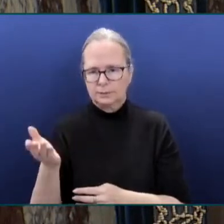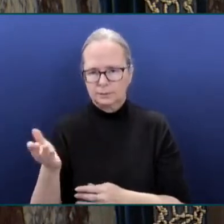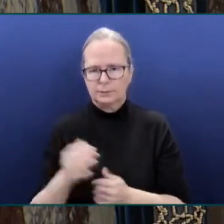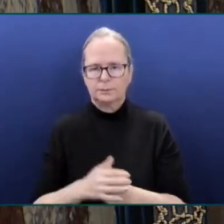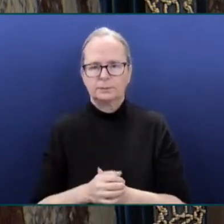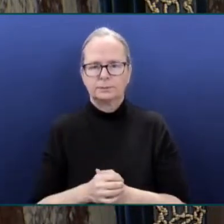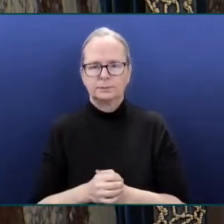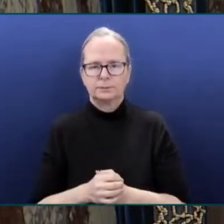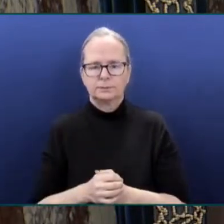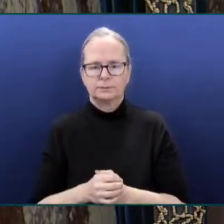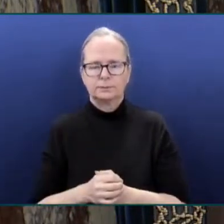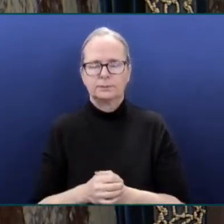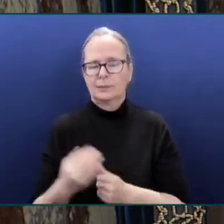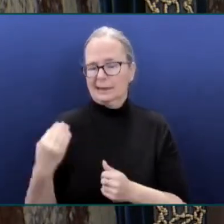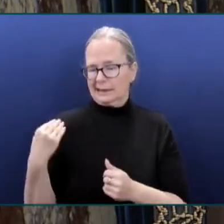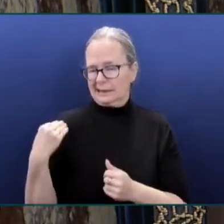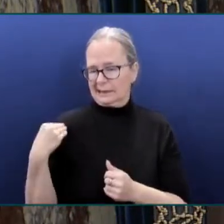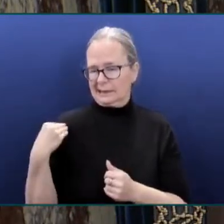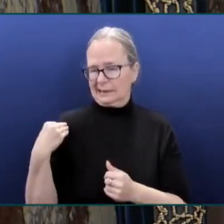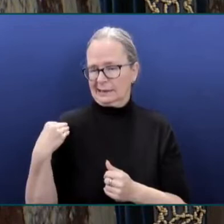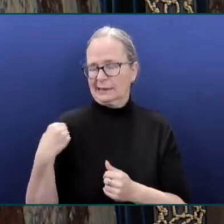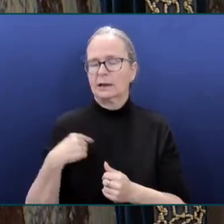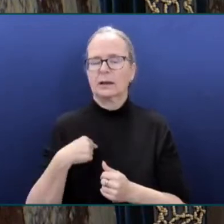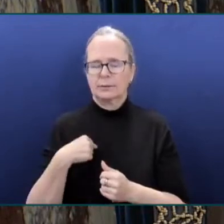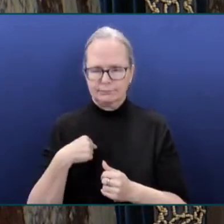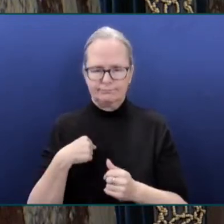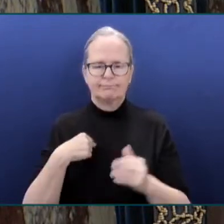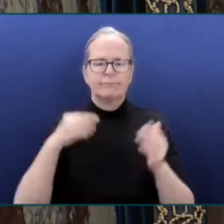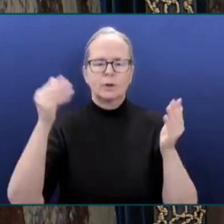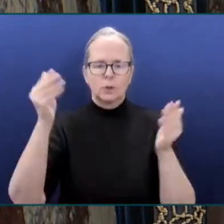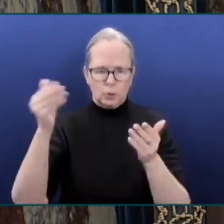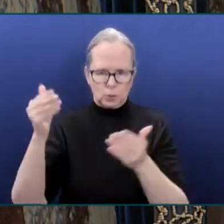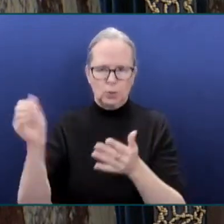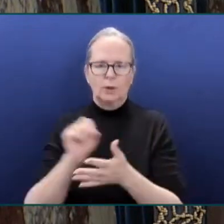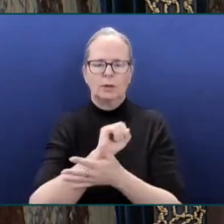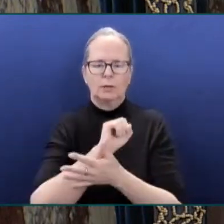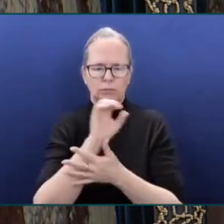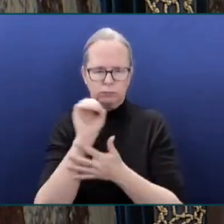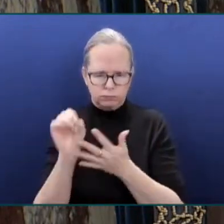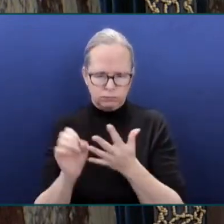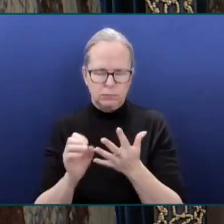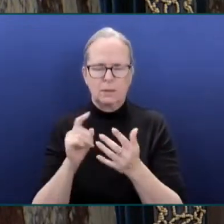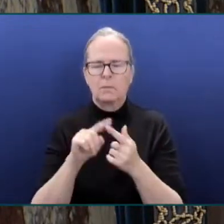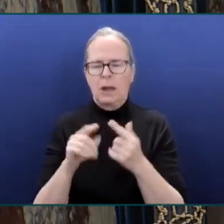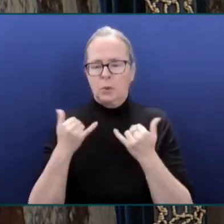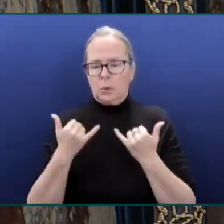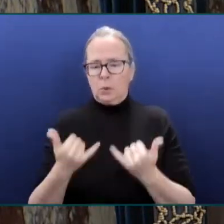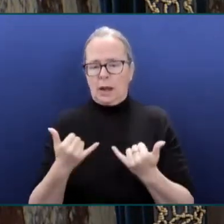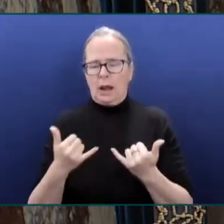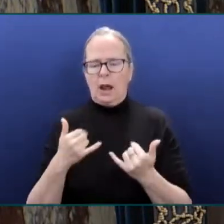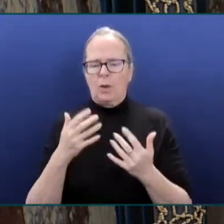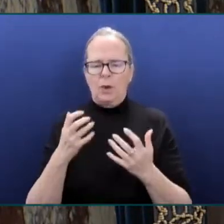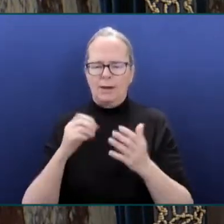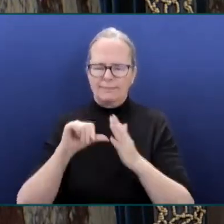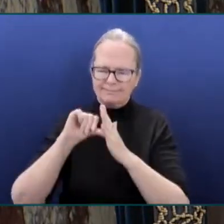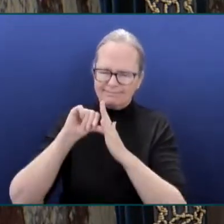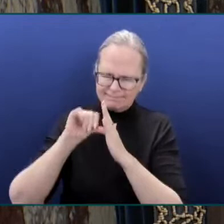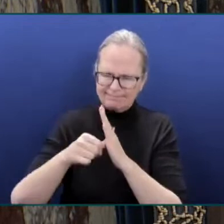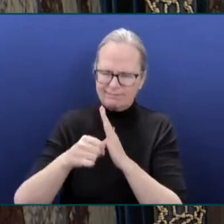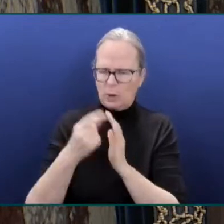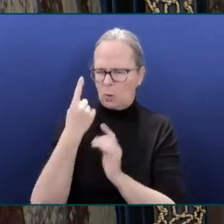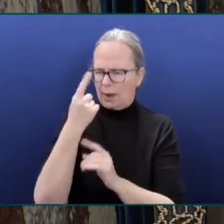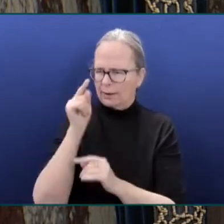group of people that were there, and I would like to take the time to single out one of the recruiters and organizers for the Pile